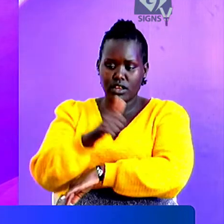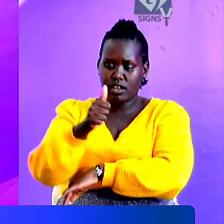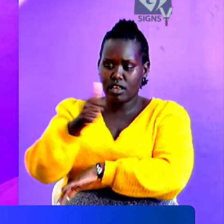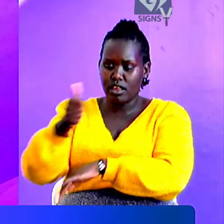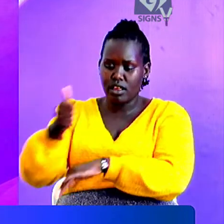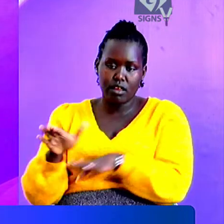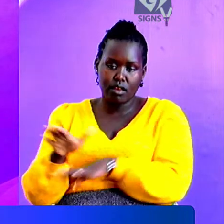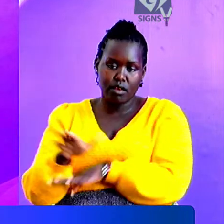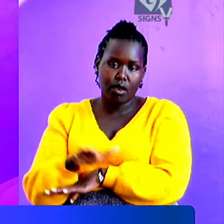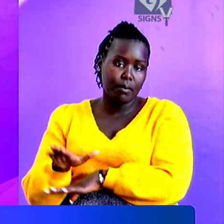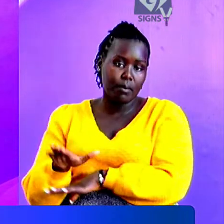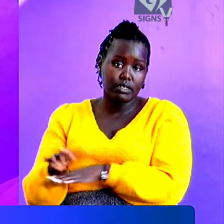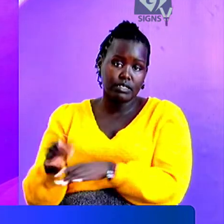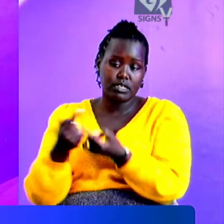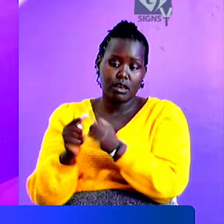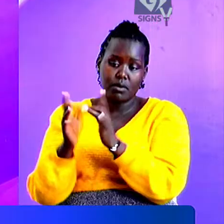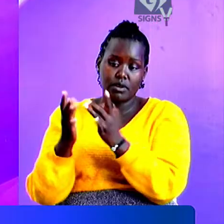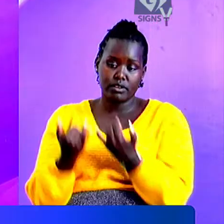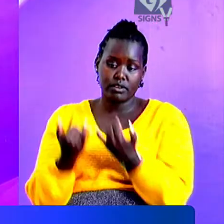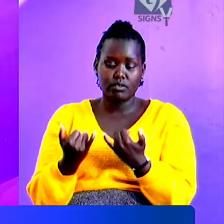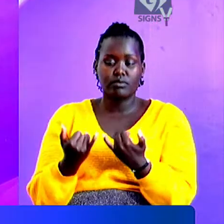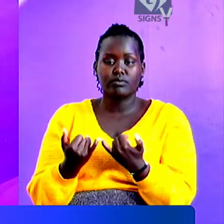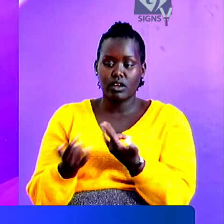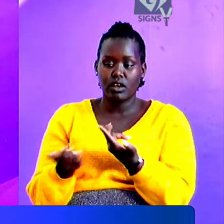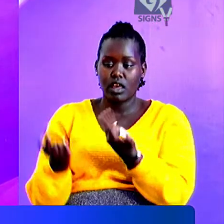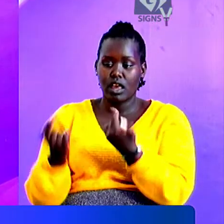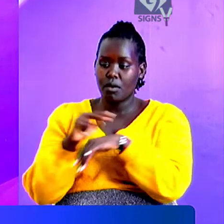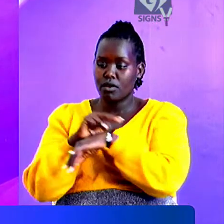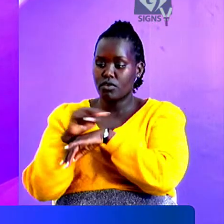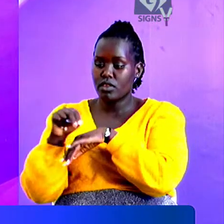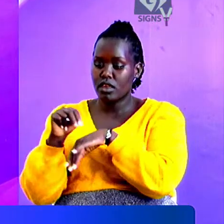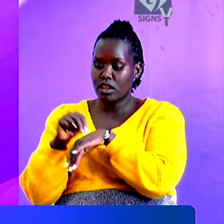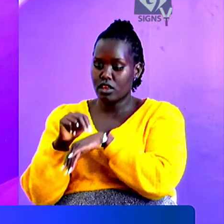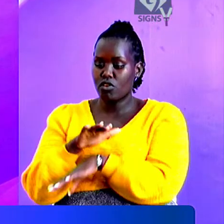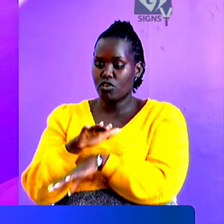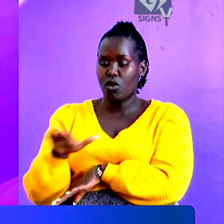Yeah. But of course, now coming to the national platform,